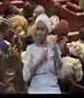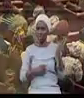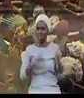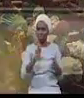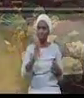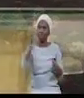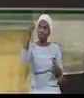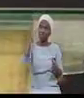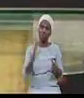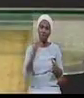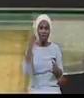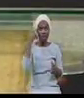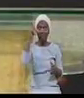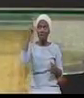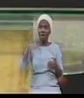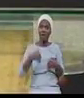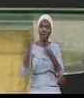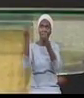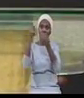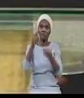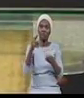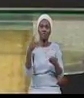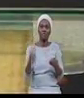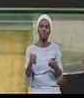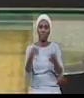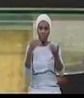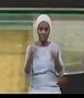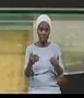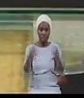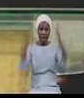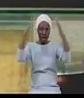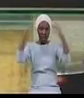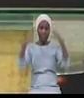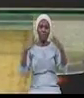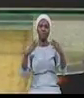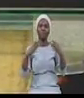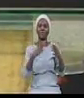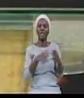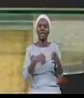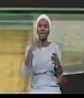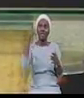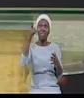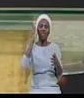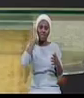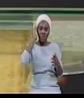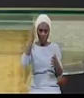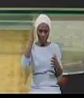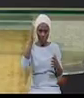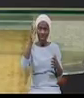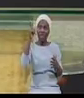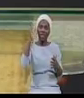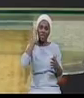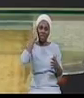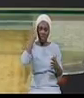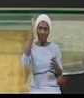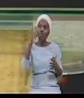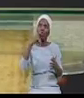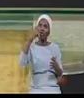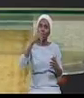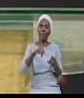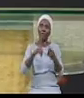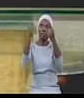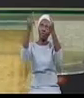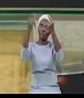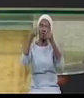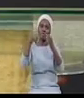he has given you the former rain moderately, and he will cause to come down